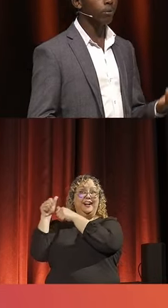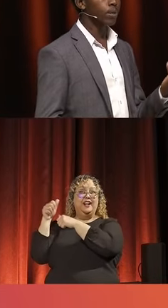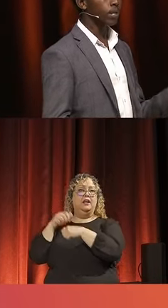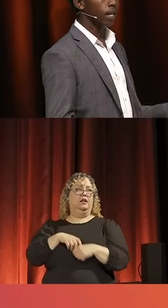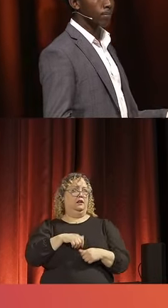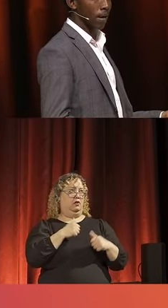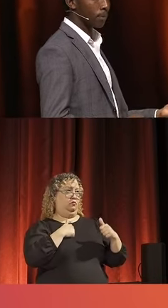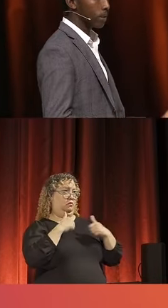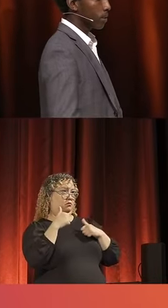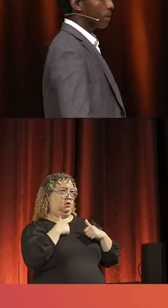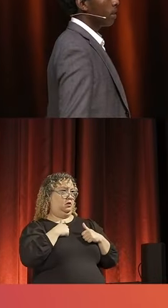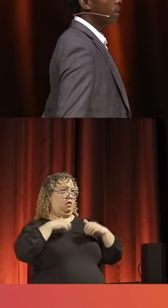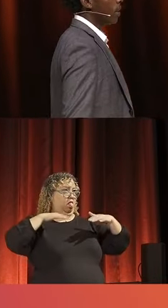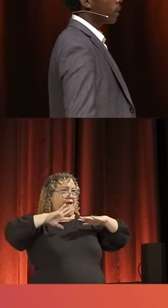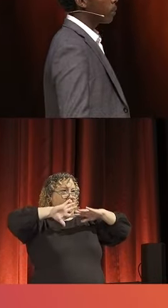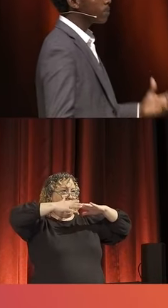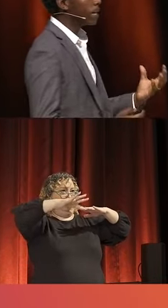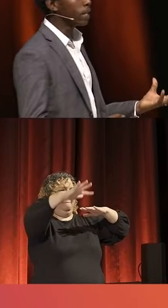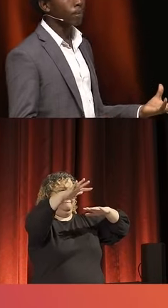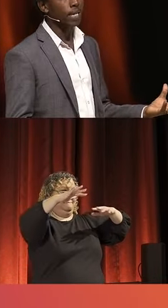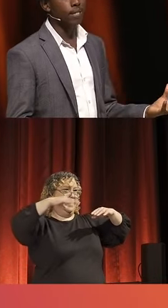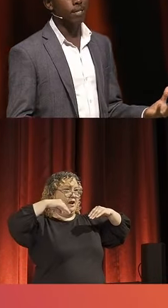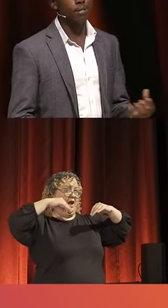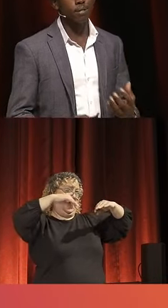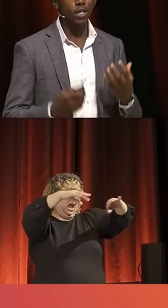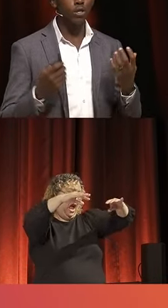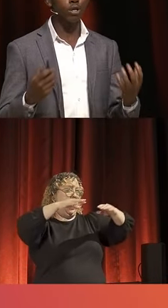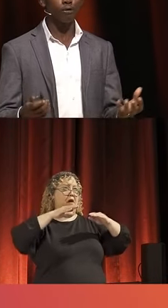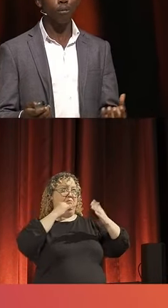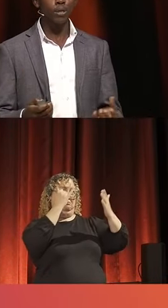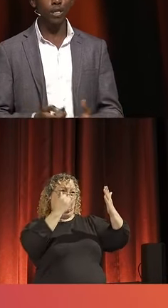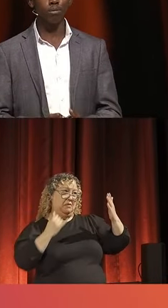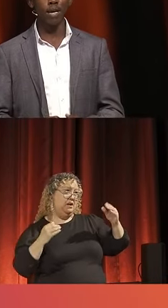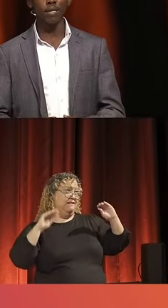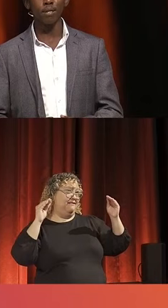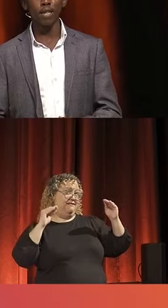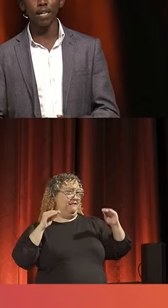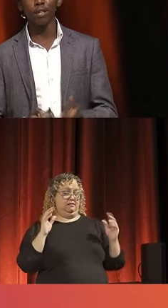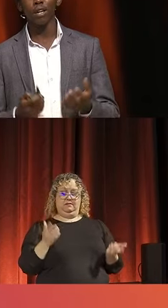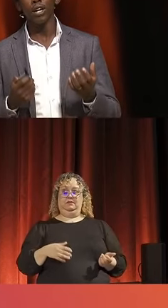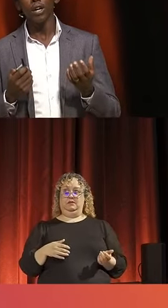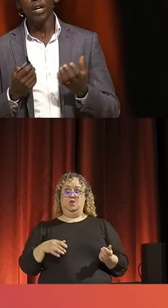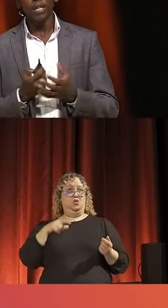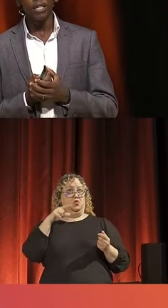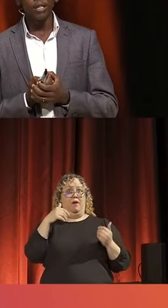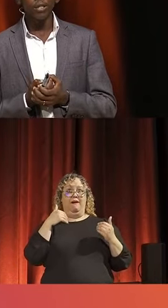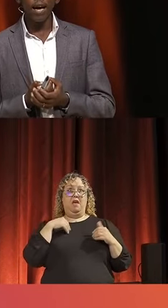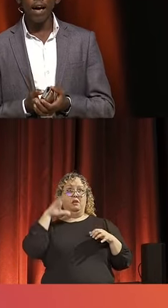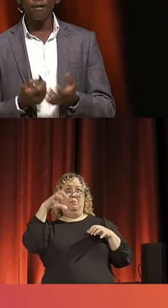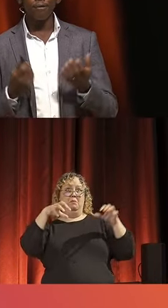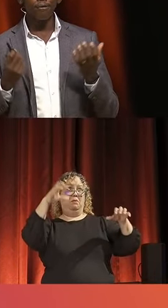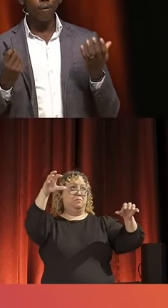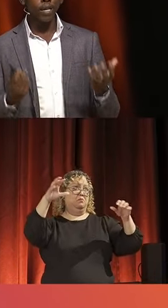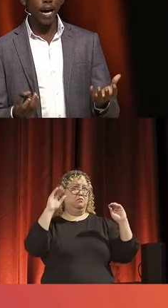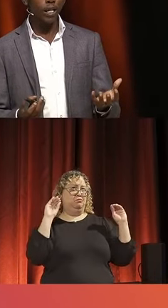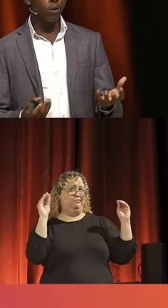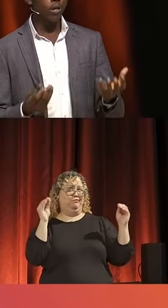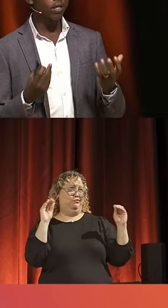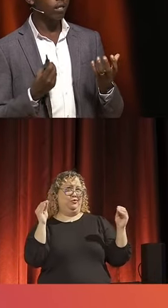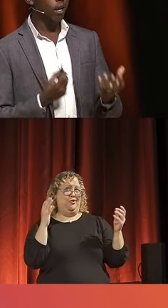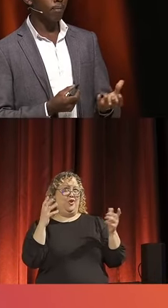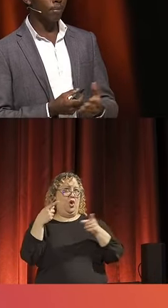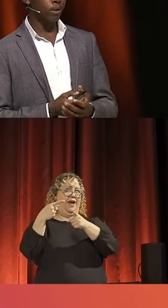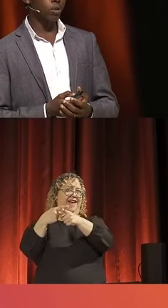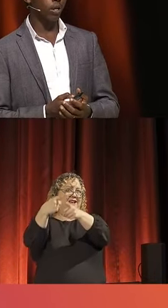Rwanda was still unmapped. There was many places, such as informal settlements, that did not have an